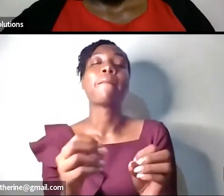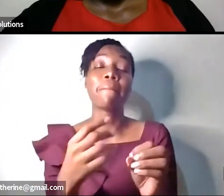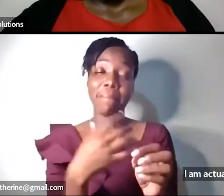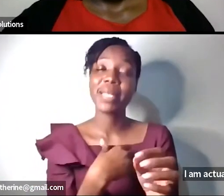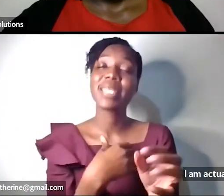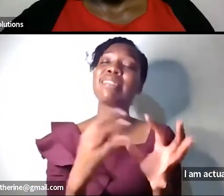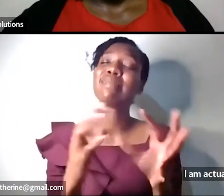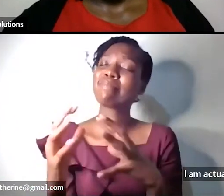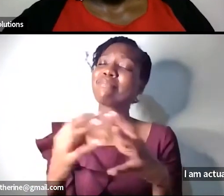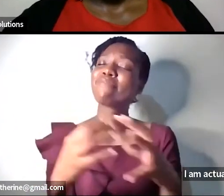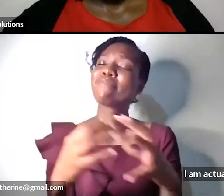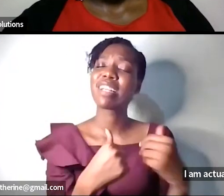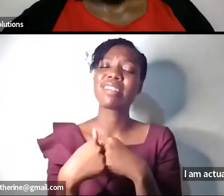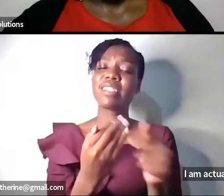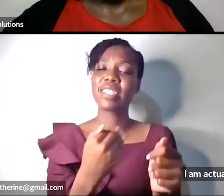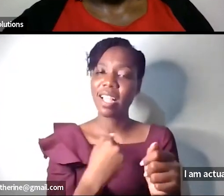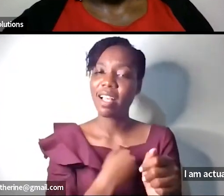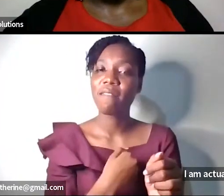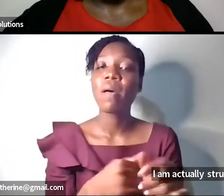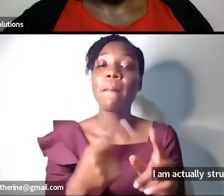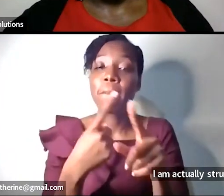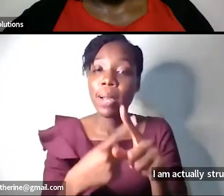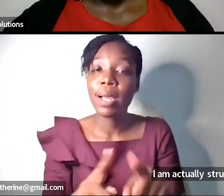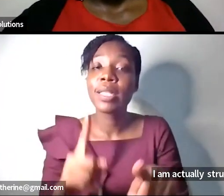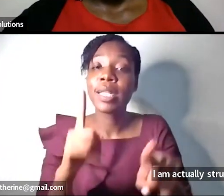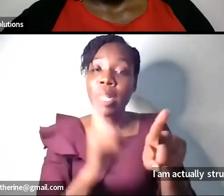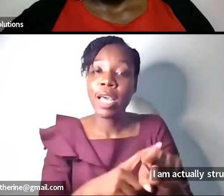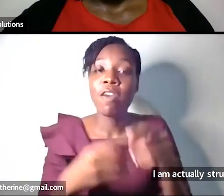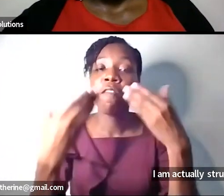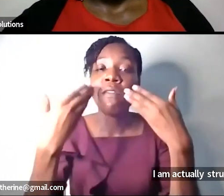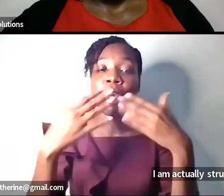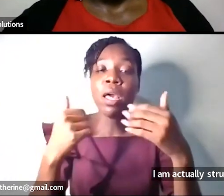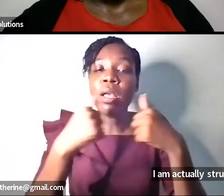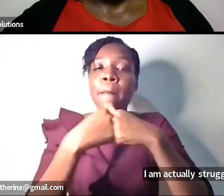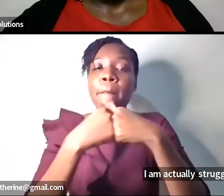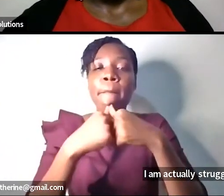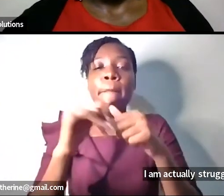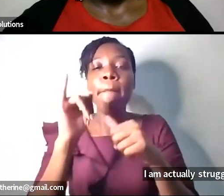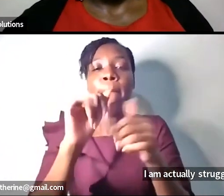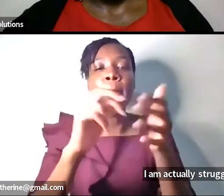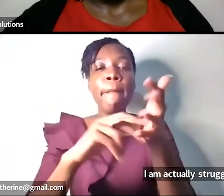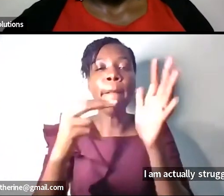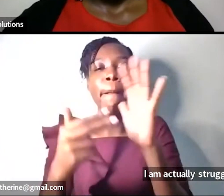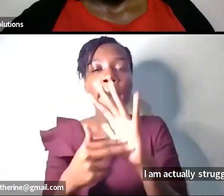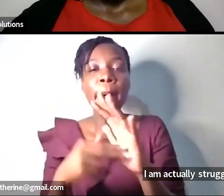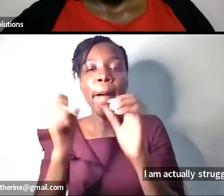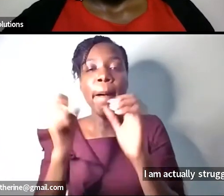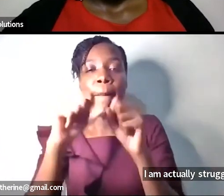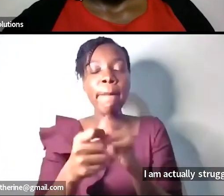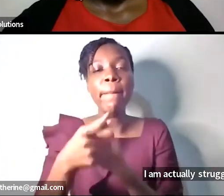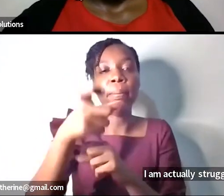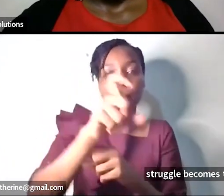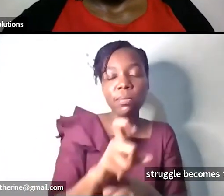area. And when the struggle becomes too much, it can escalate to a dysfunction in terms